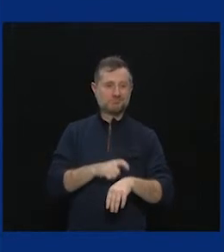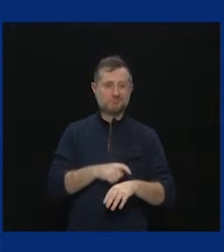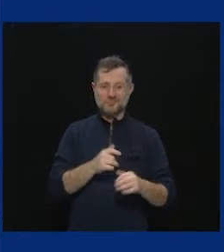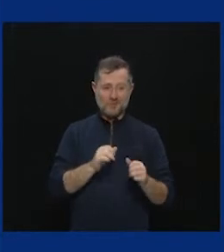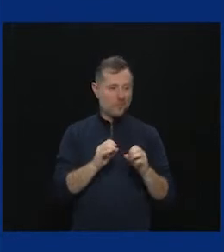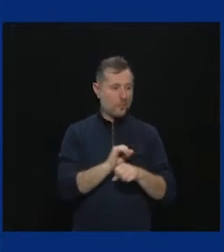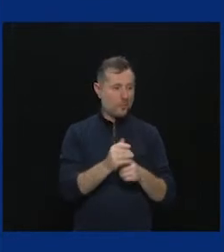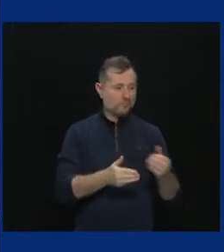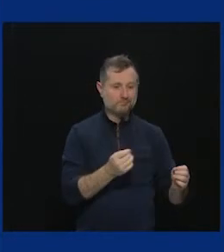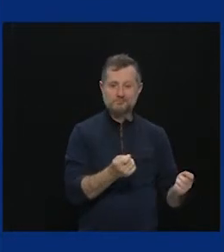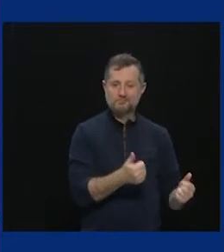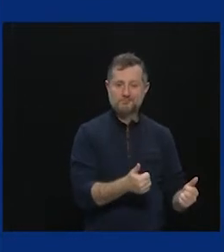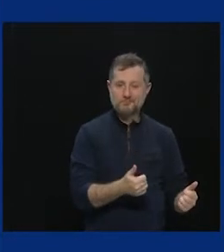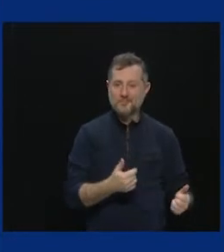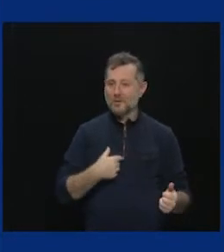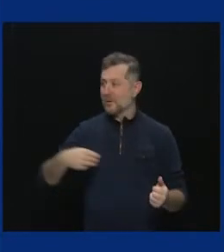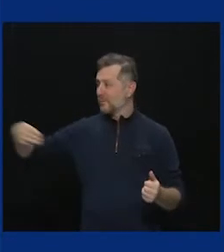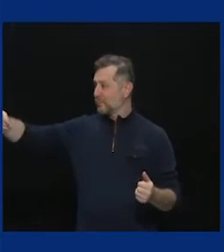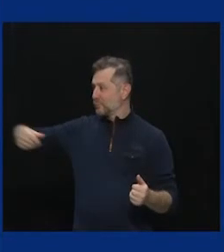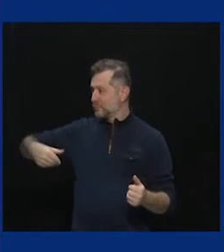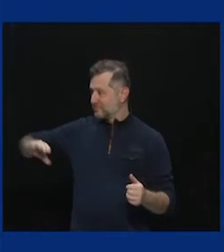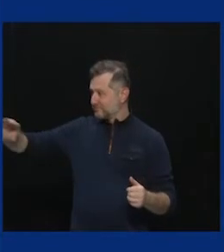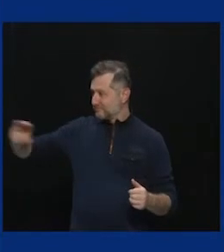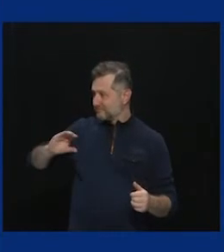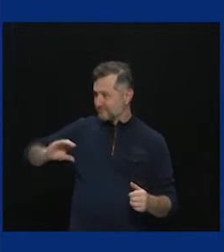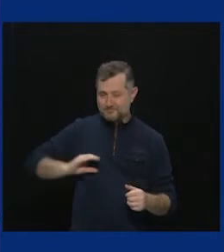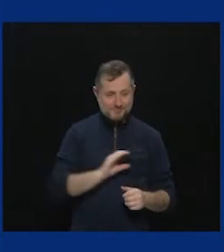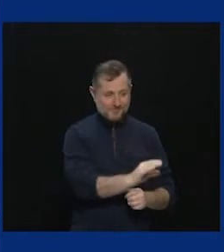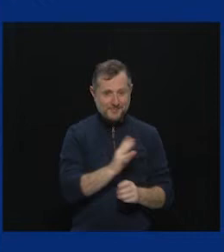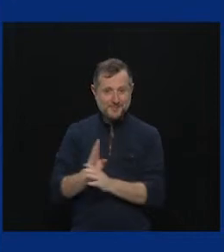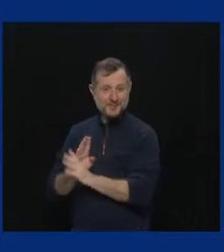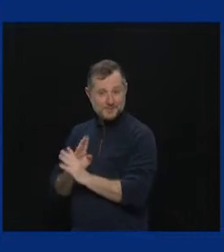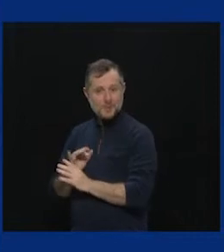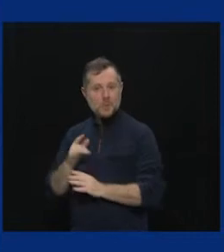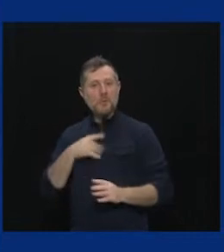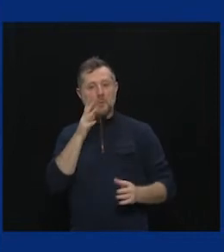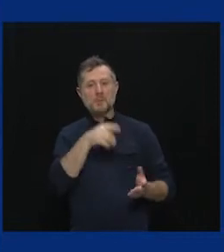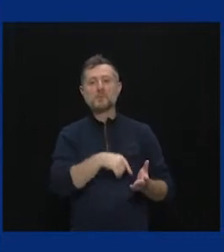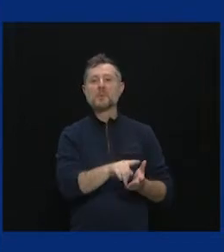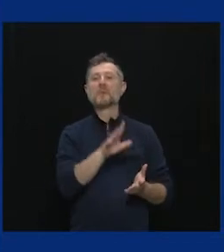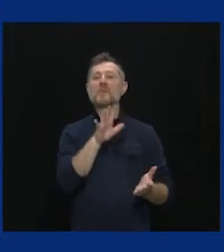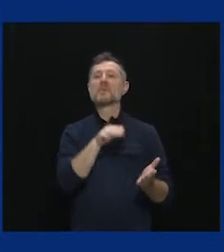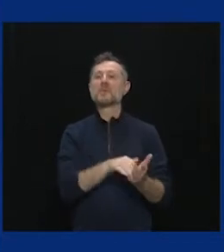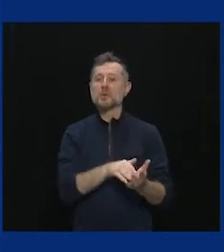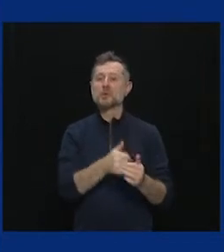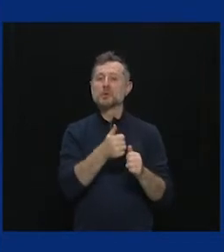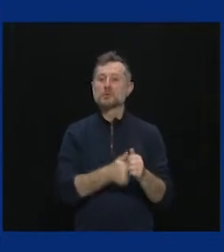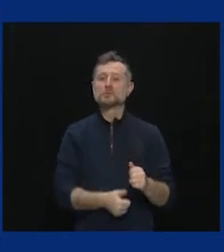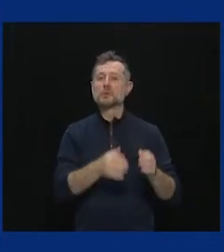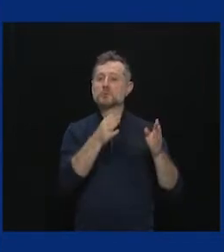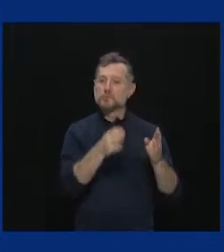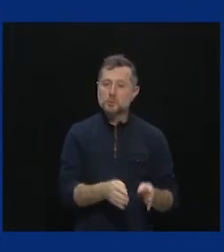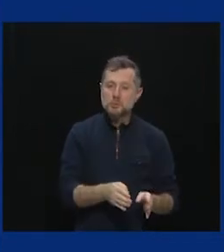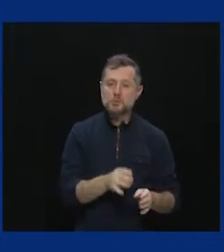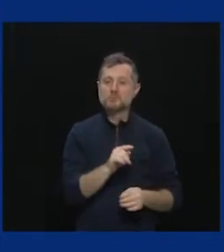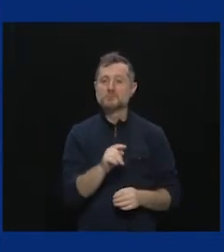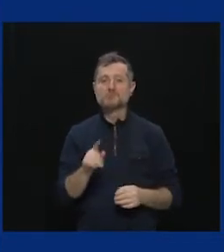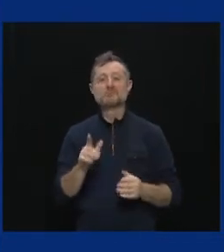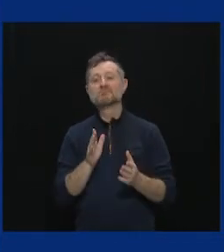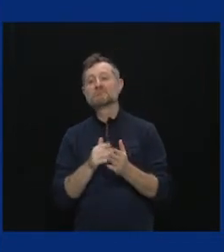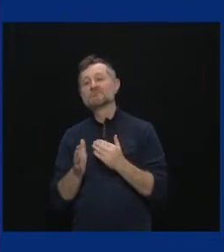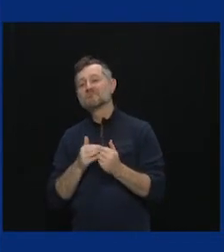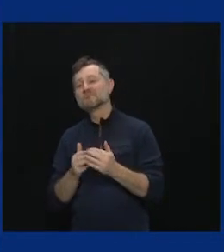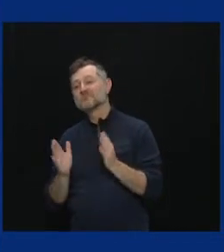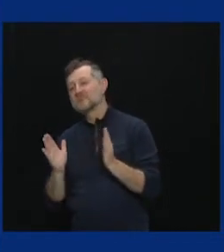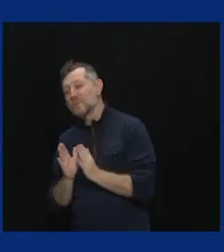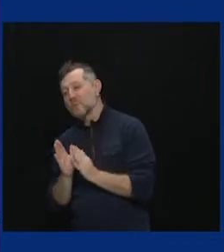workers. So we'll give this extra bit of help of $5,000 per person. And that's everywhere from a small bed and breakfast up in the North Country that's